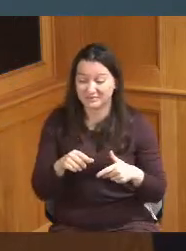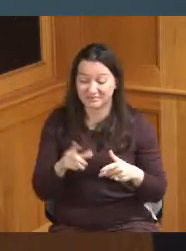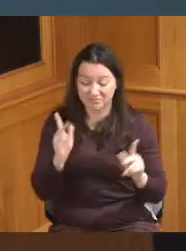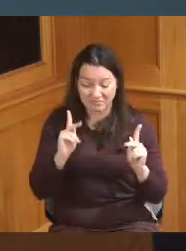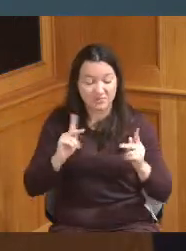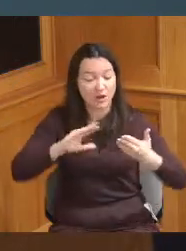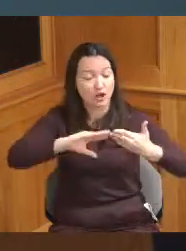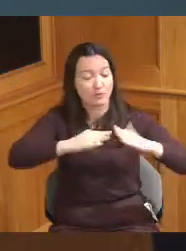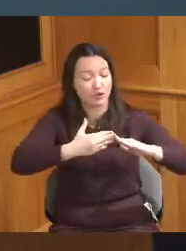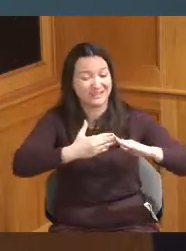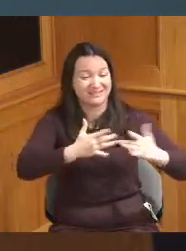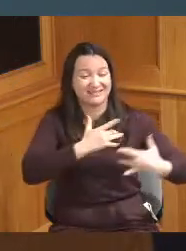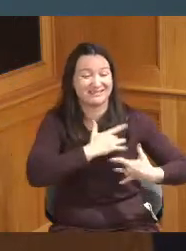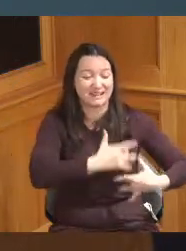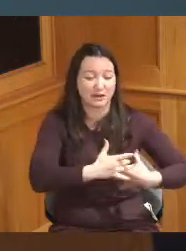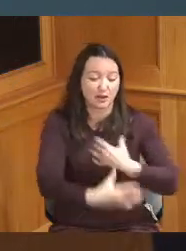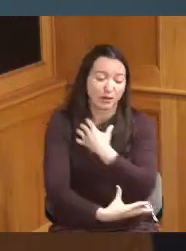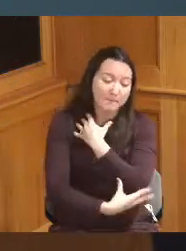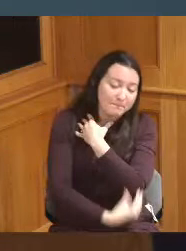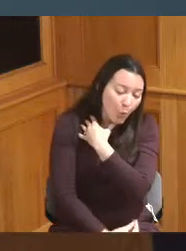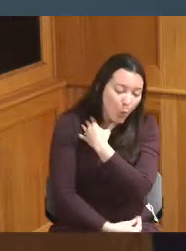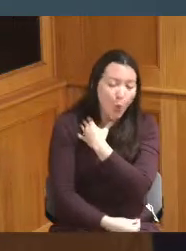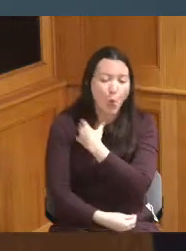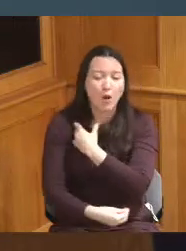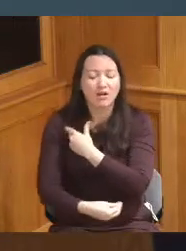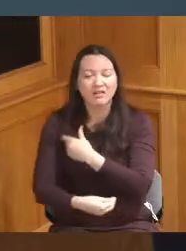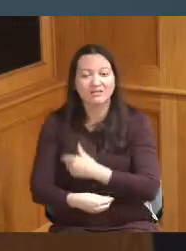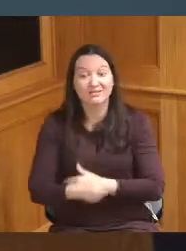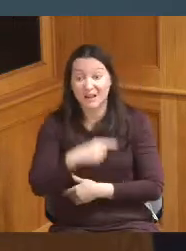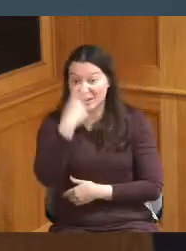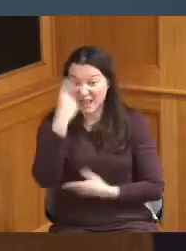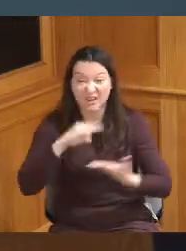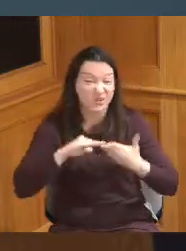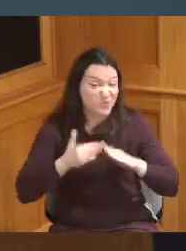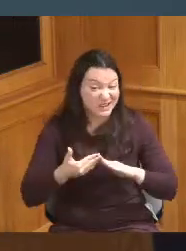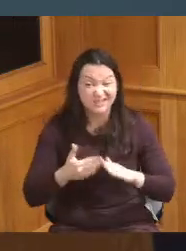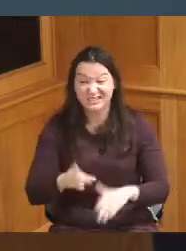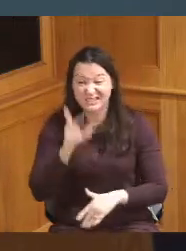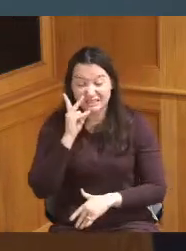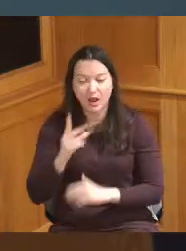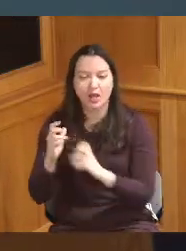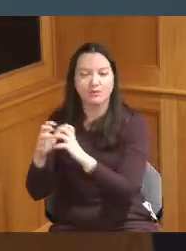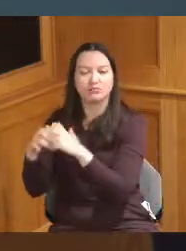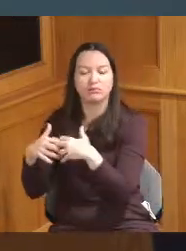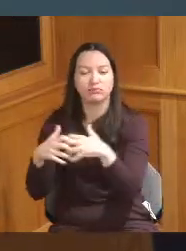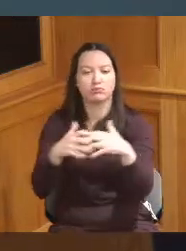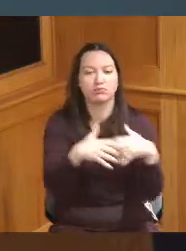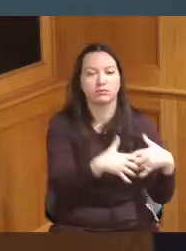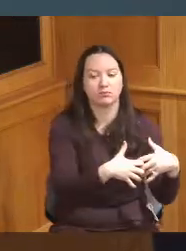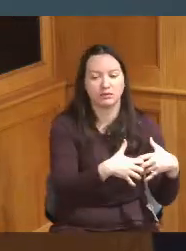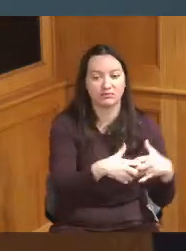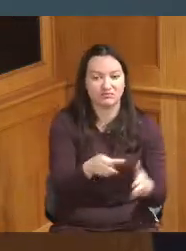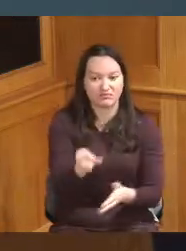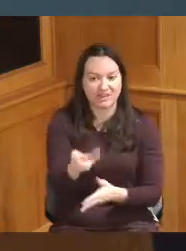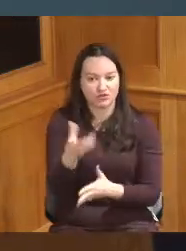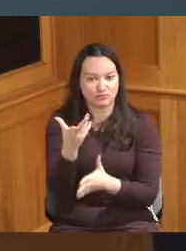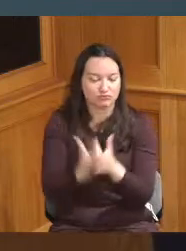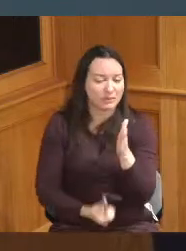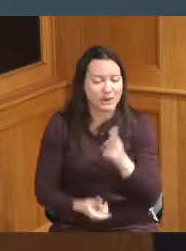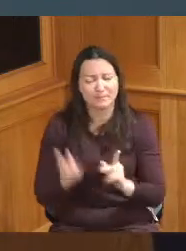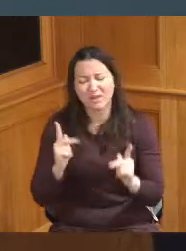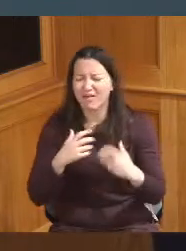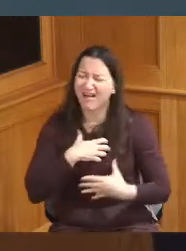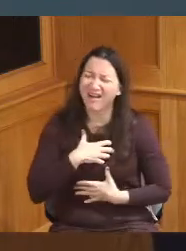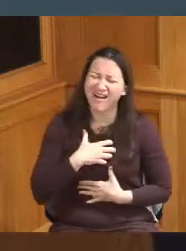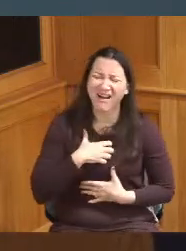disinvested communities and poor communities, African-American communities, we see a lot of tearing down, and that history is gone. People crying, I remember